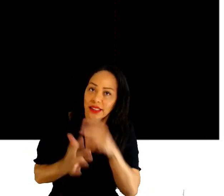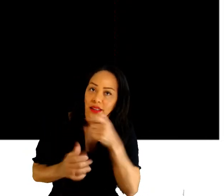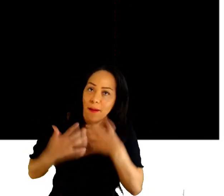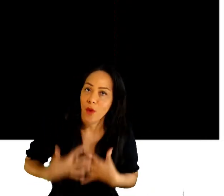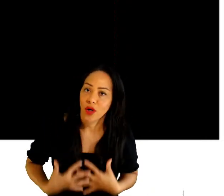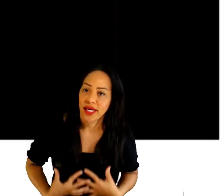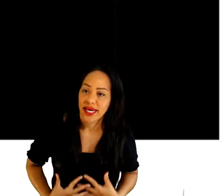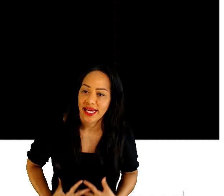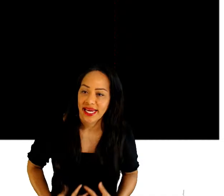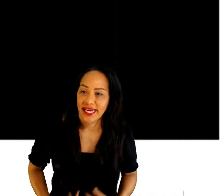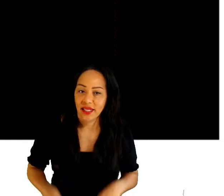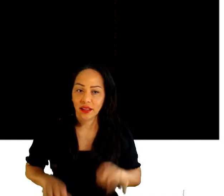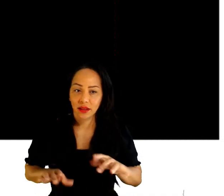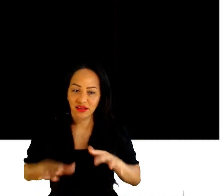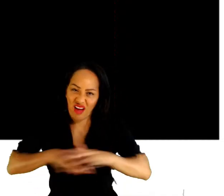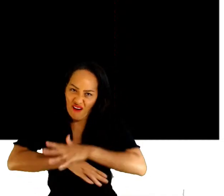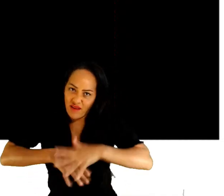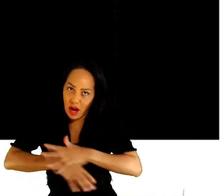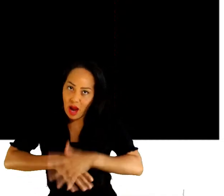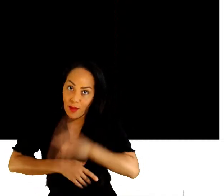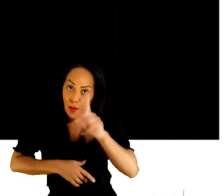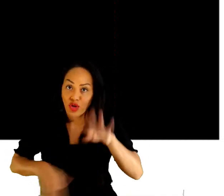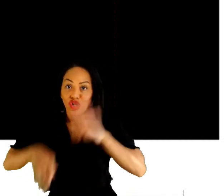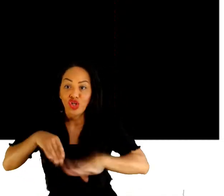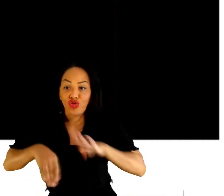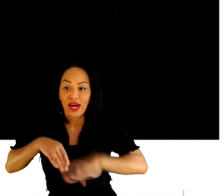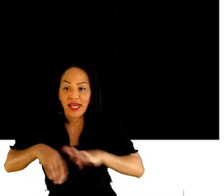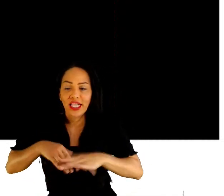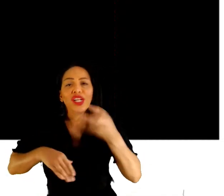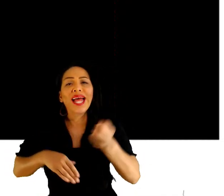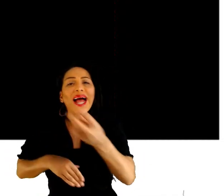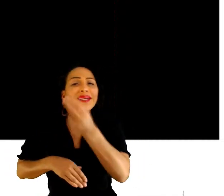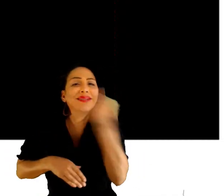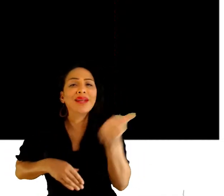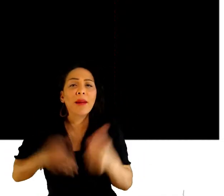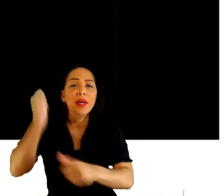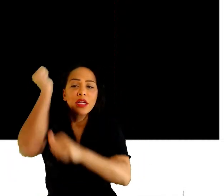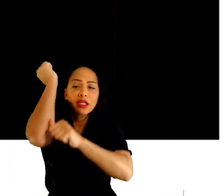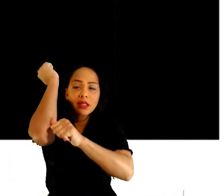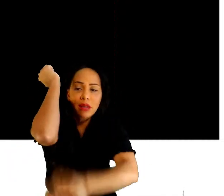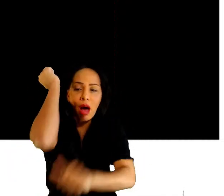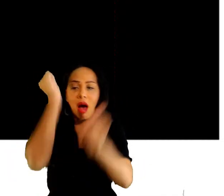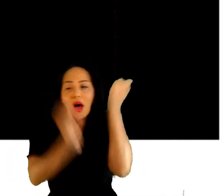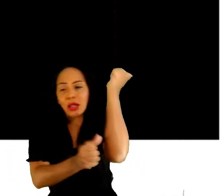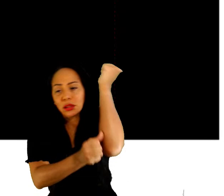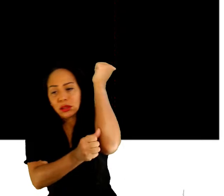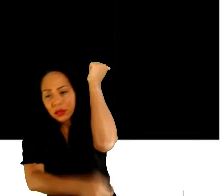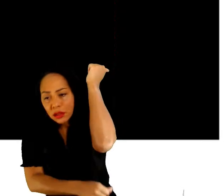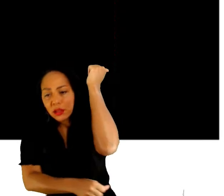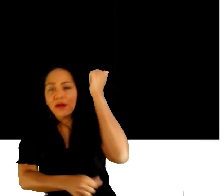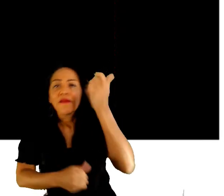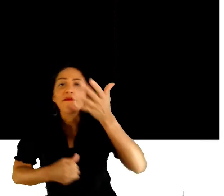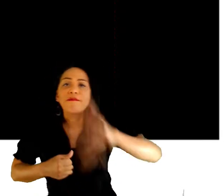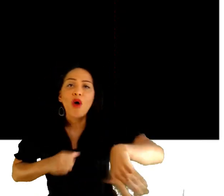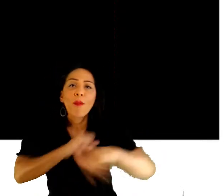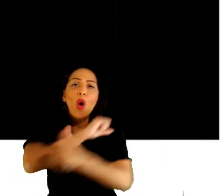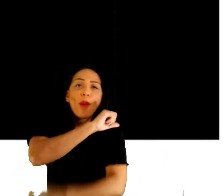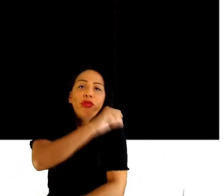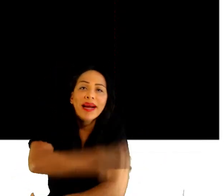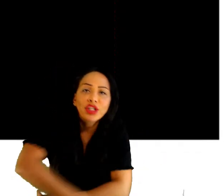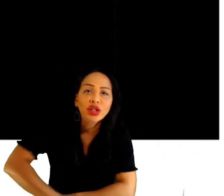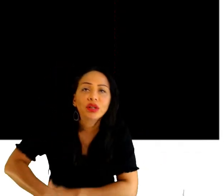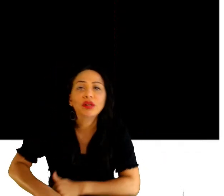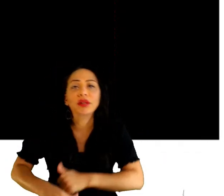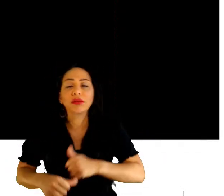clothes, she has some scars on her elbow from operations, and the kind of the scars that you pick up from being an acrobat,